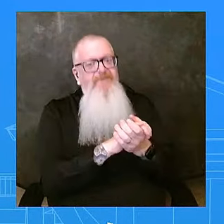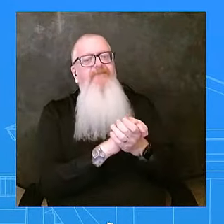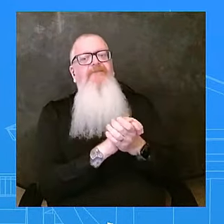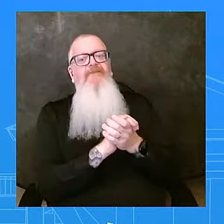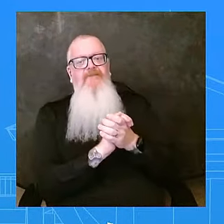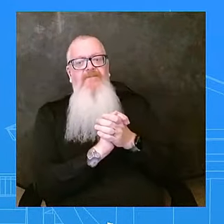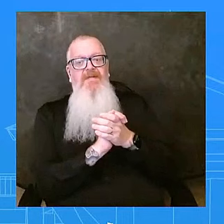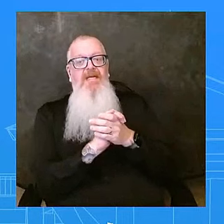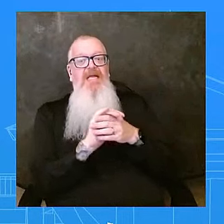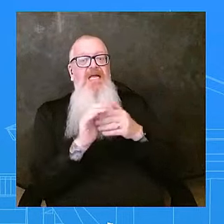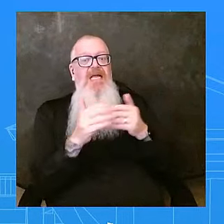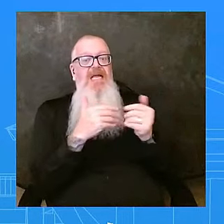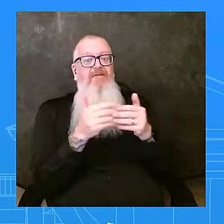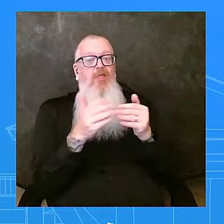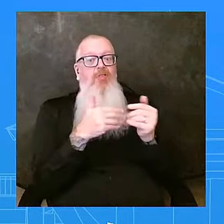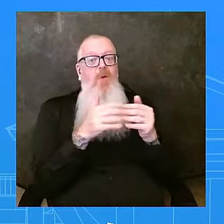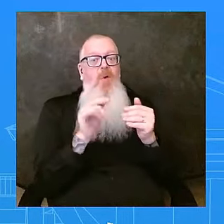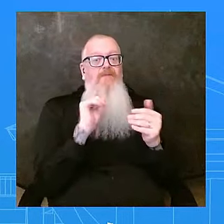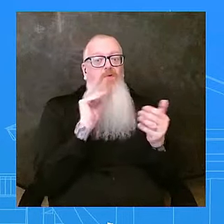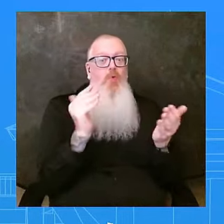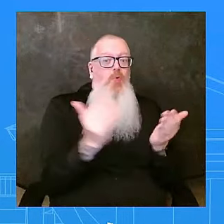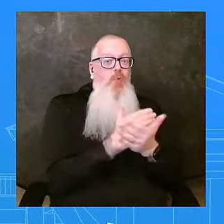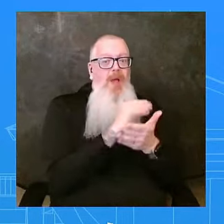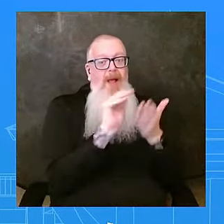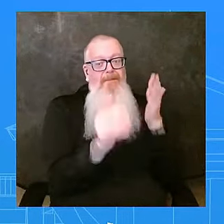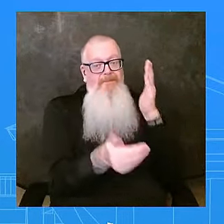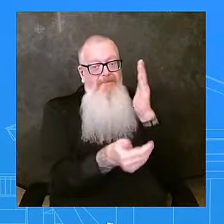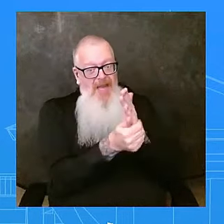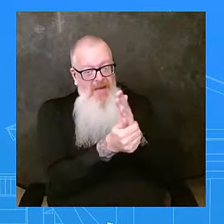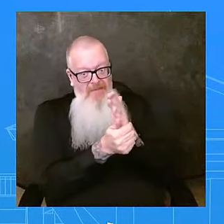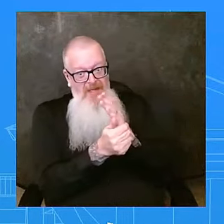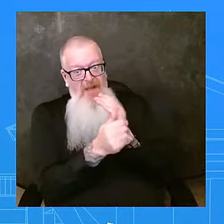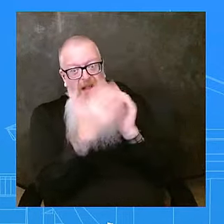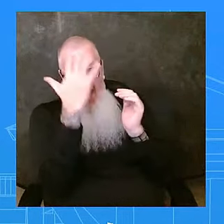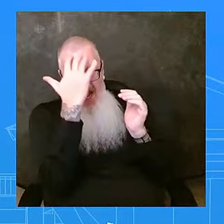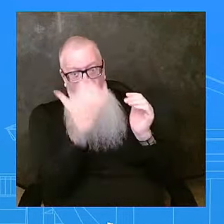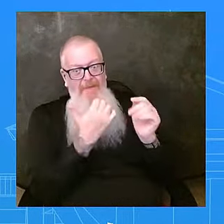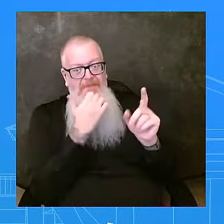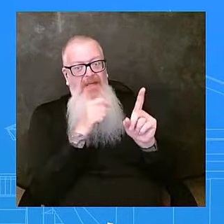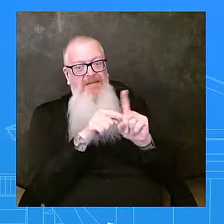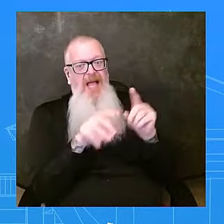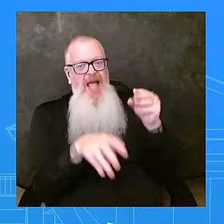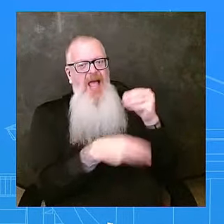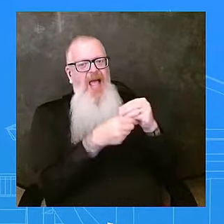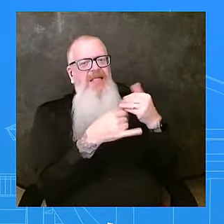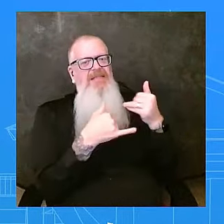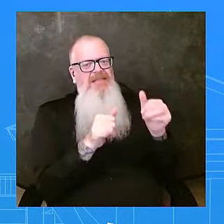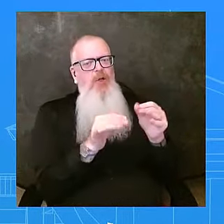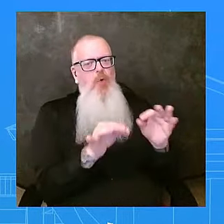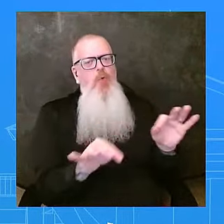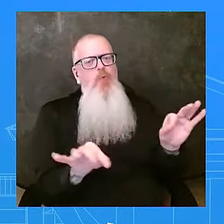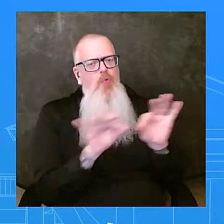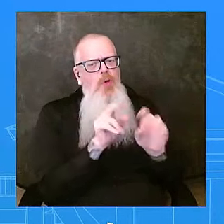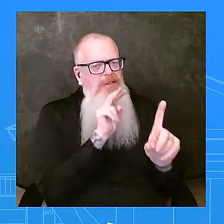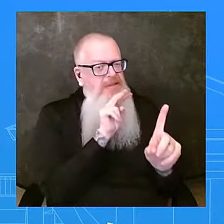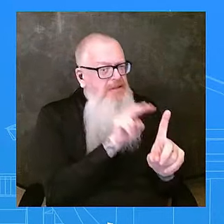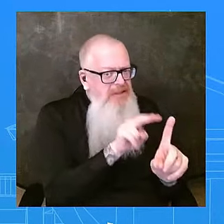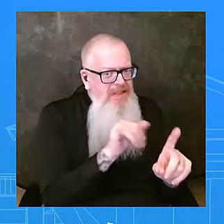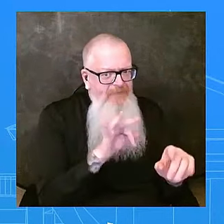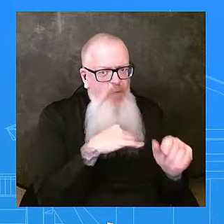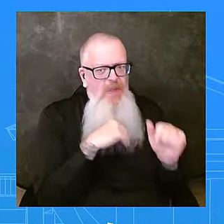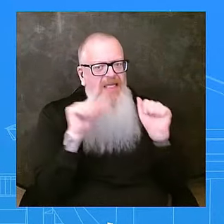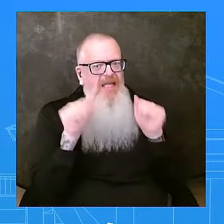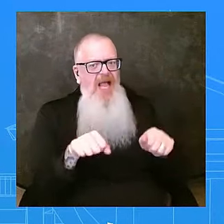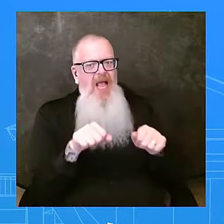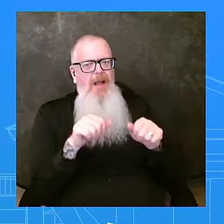the new amendments that Hamas has made, that it's still worth an effort to try to see if we can't get back into